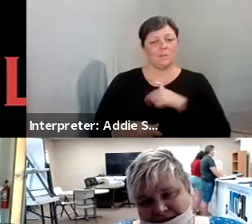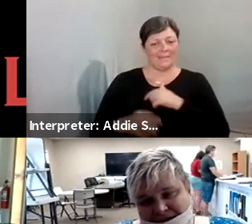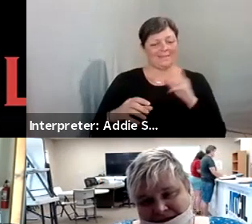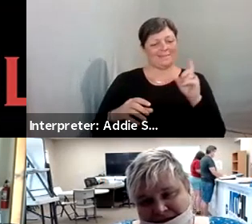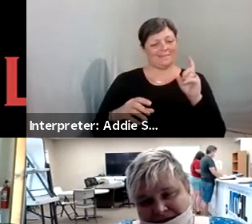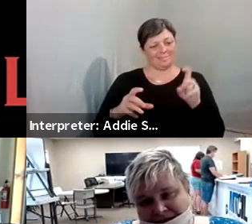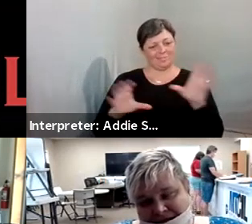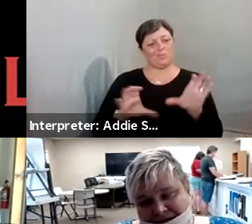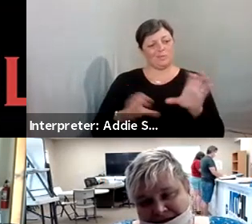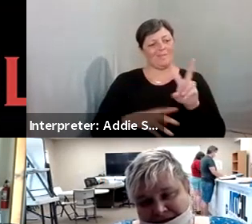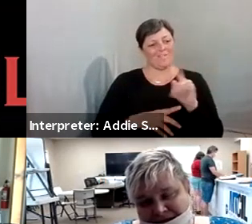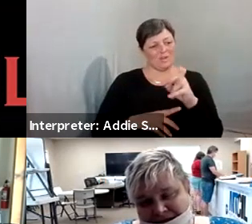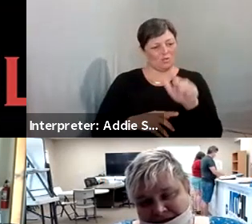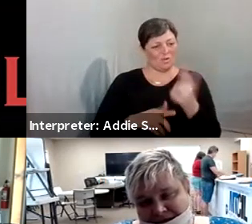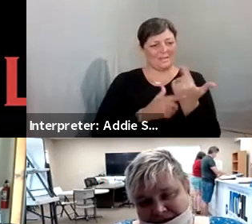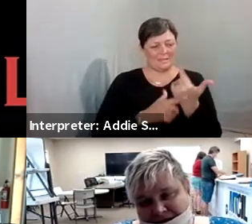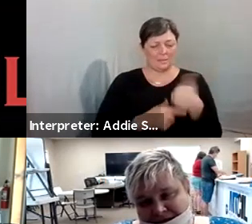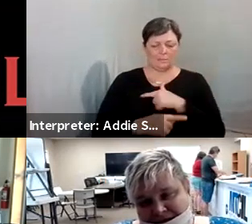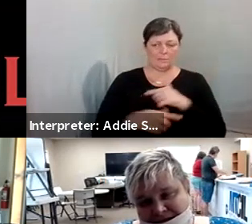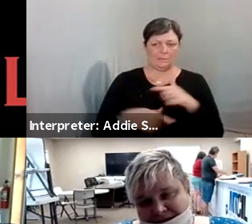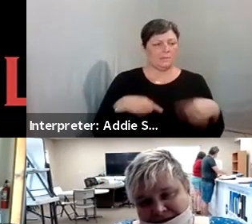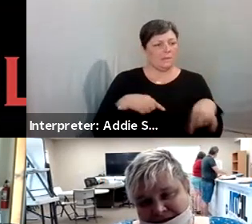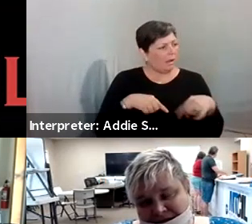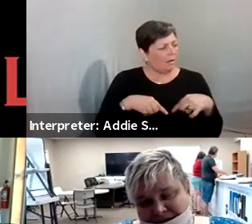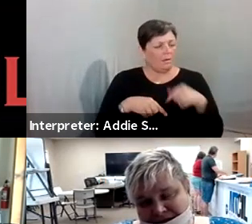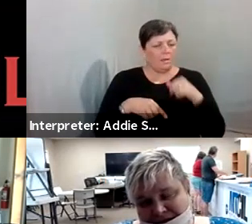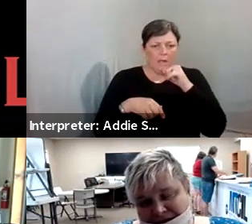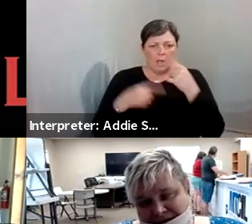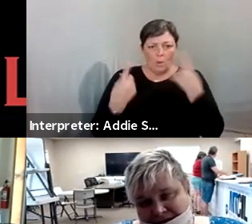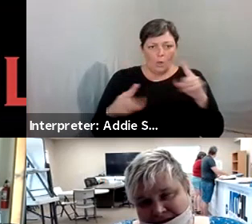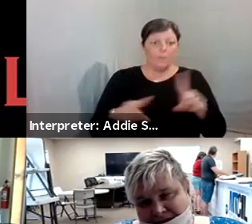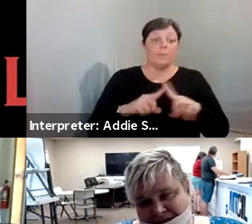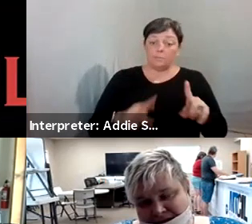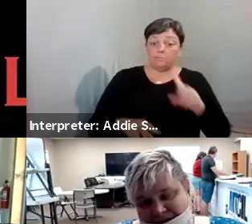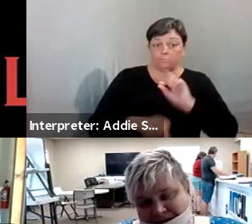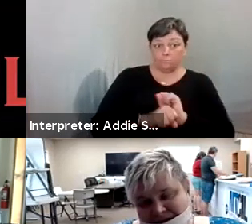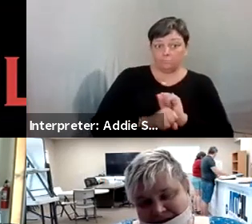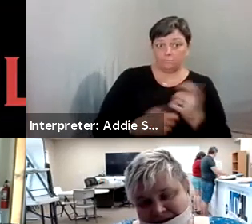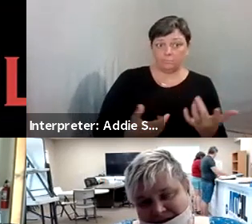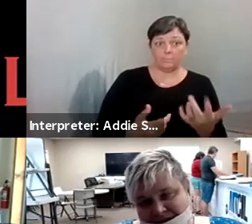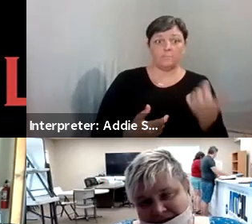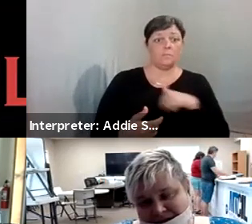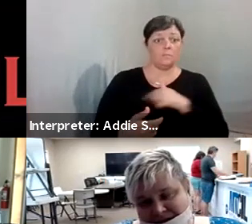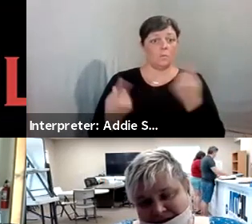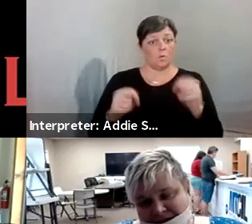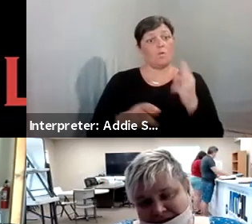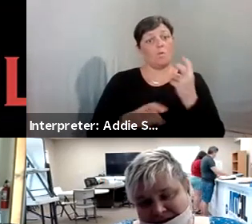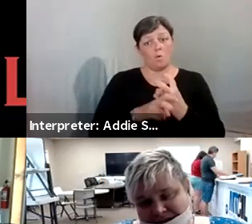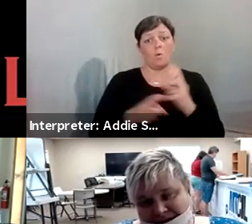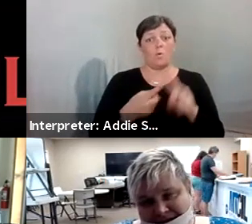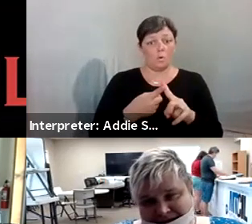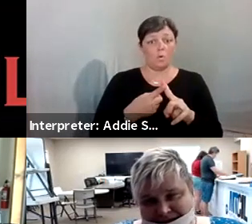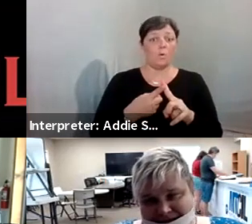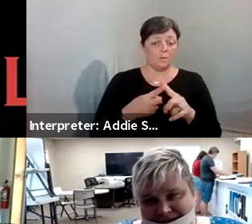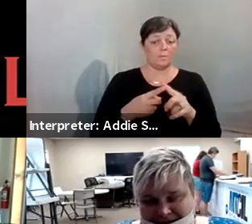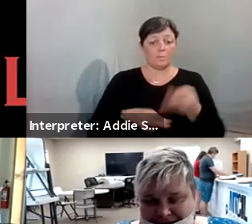virtually last year. And I'll tell you, we were scared to death that it wouldn't work, but it did. And we're trying hard to get it to be